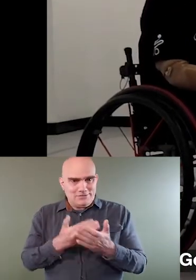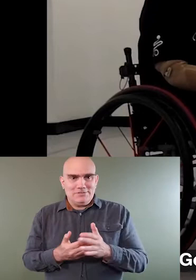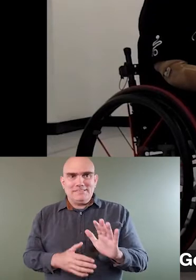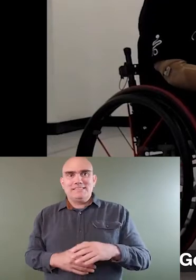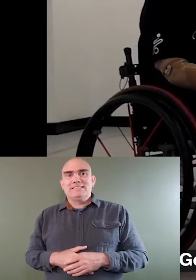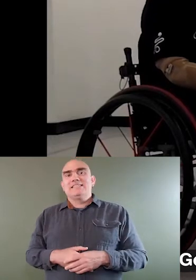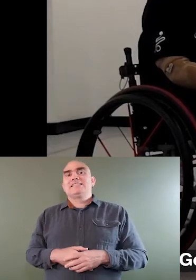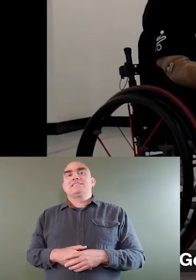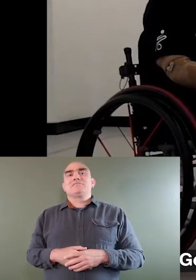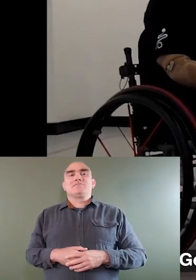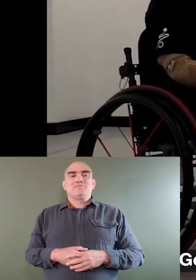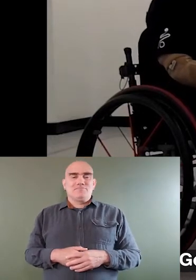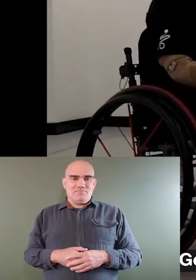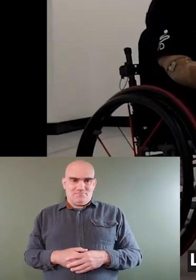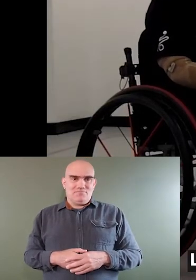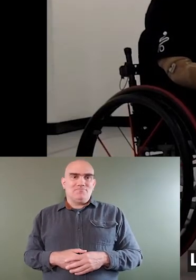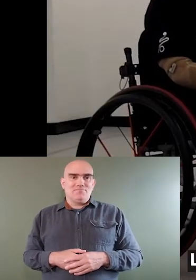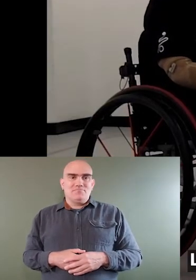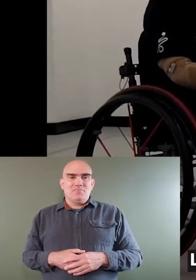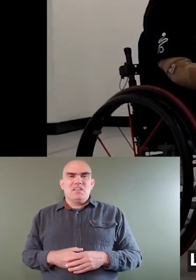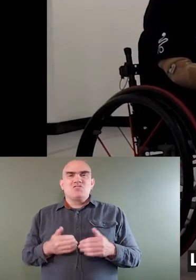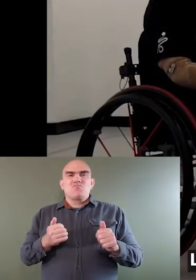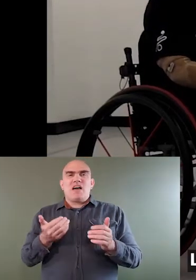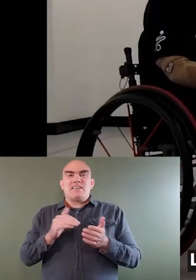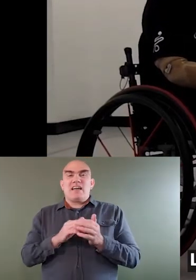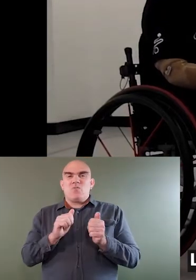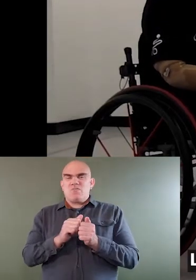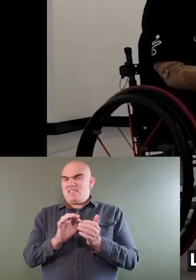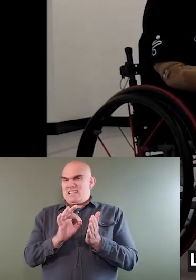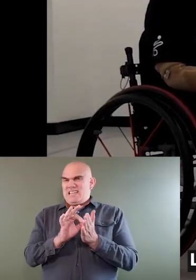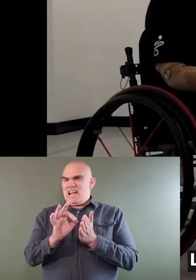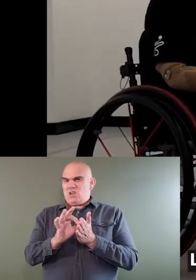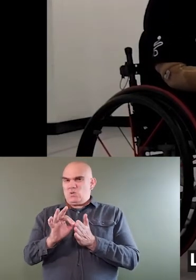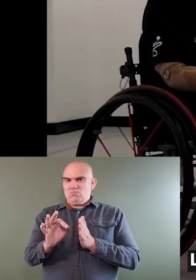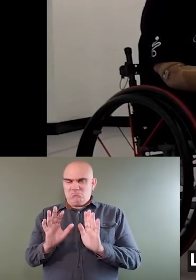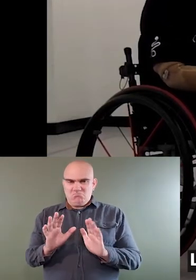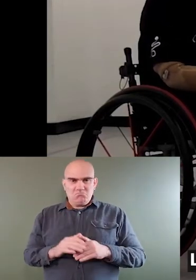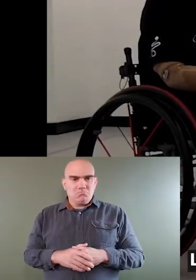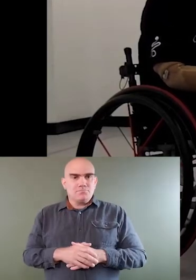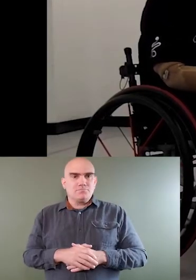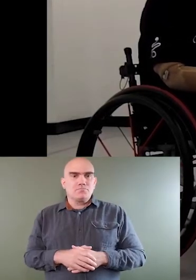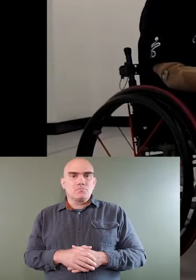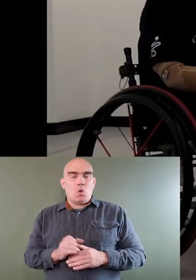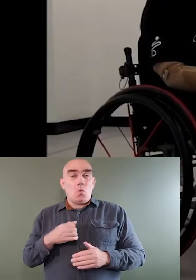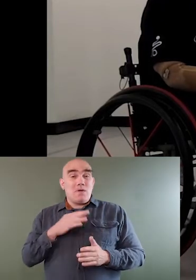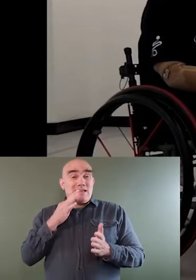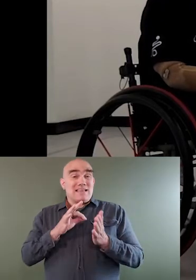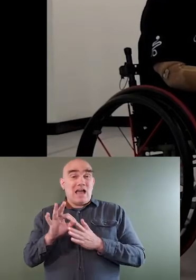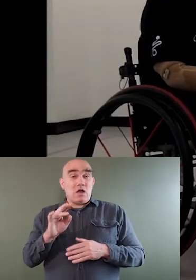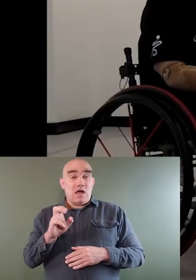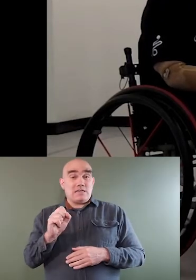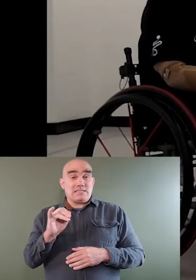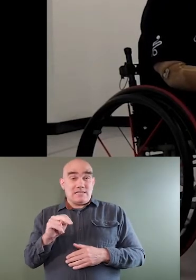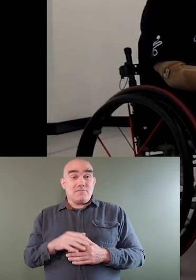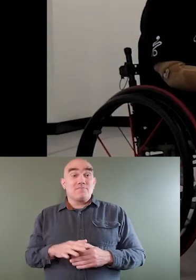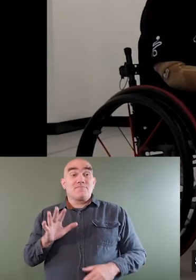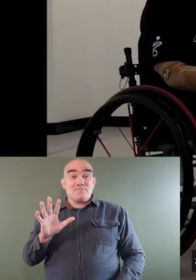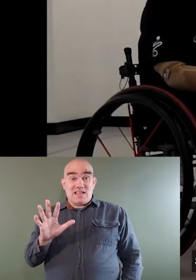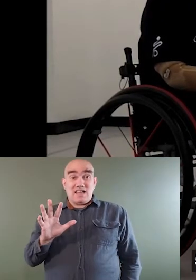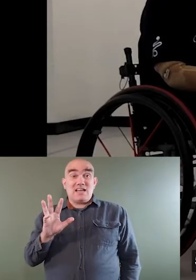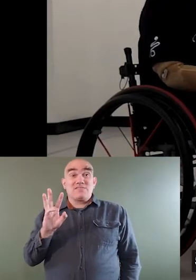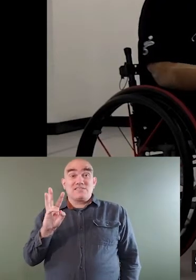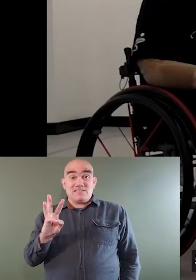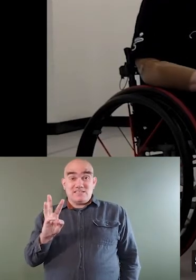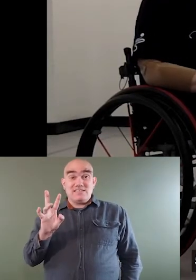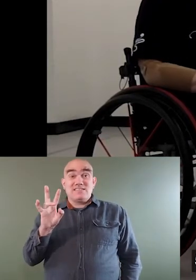were trying. Let's try again with counts, though. So I will count us in